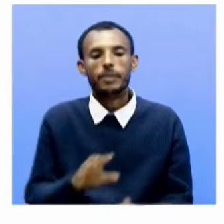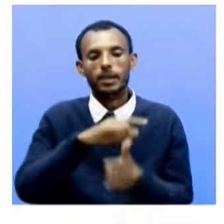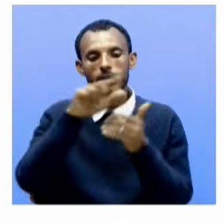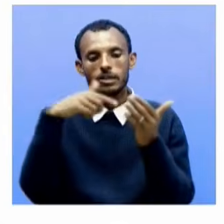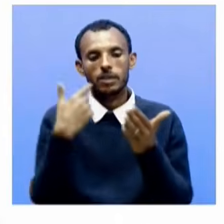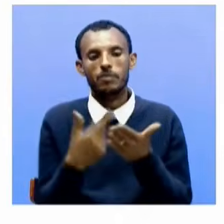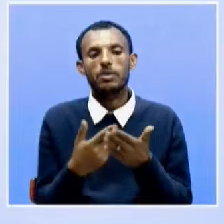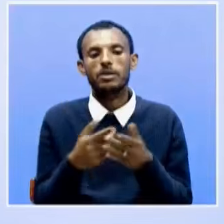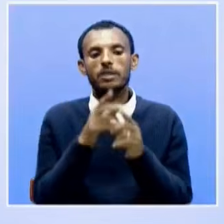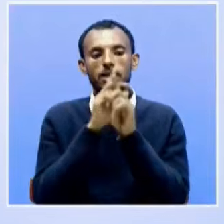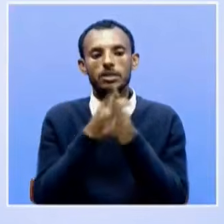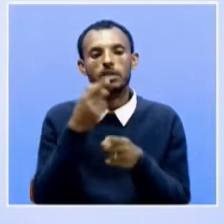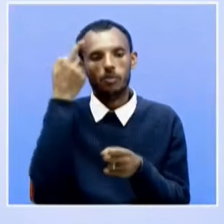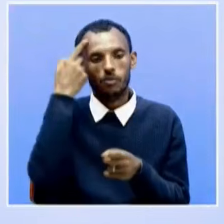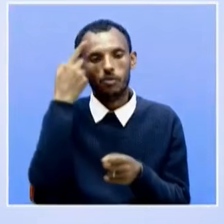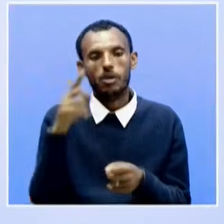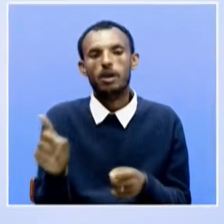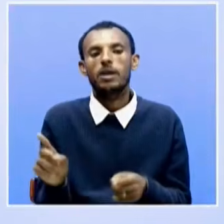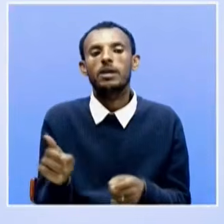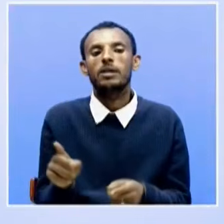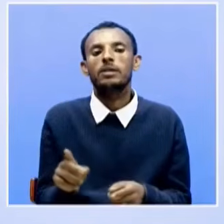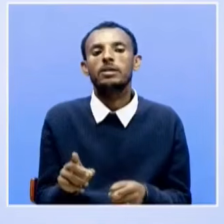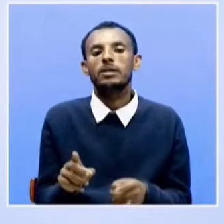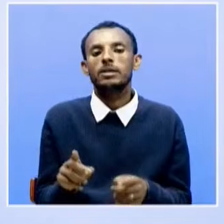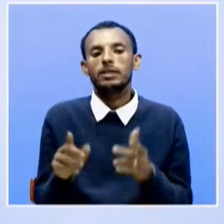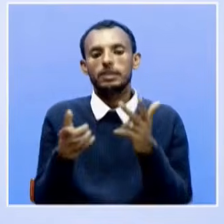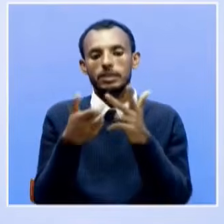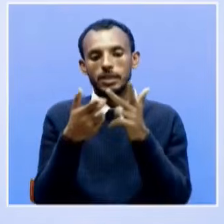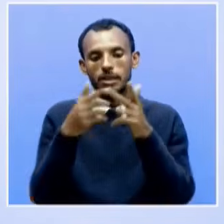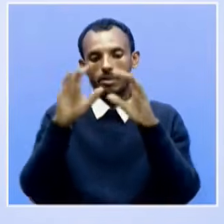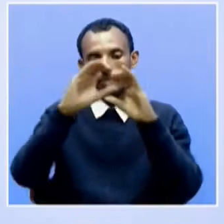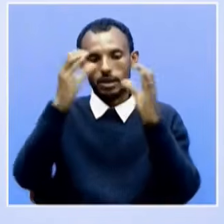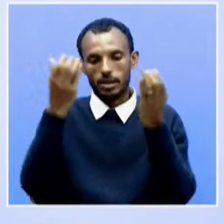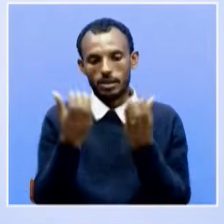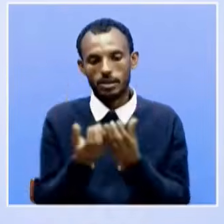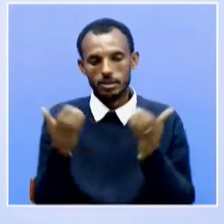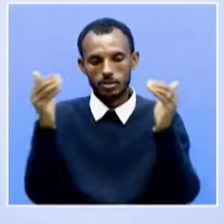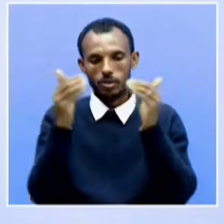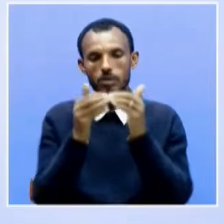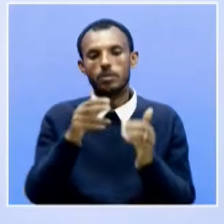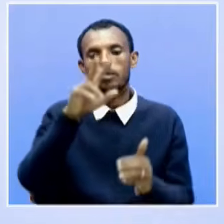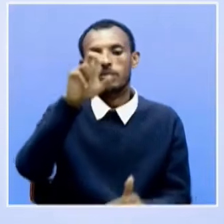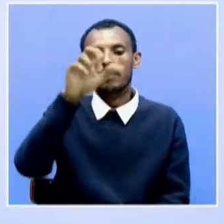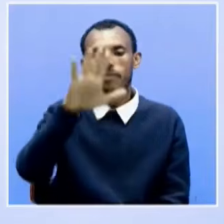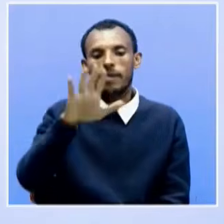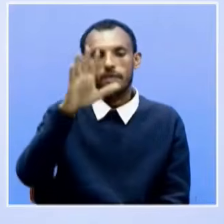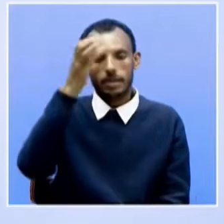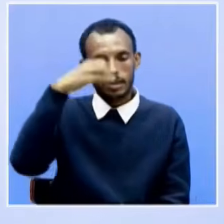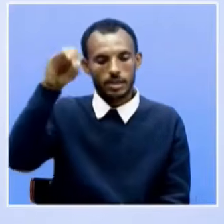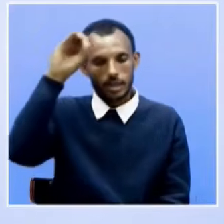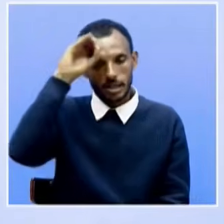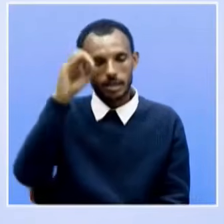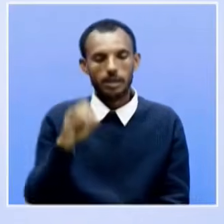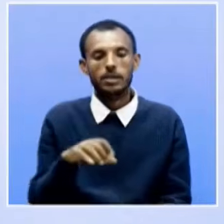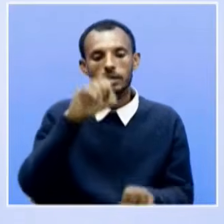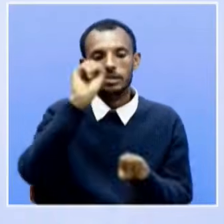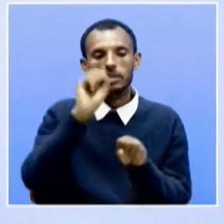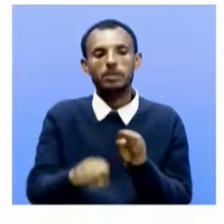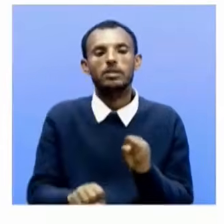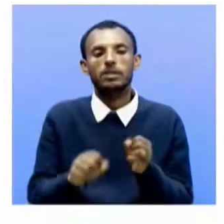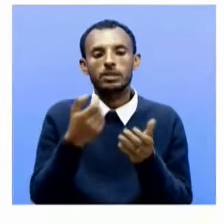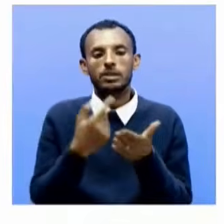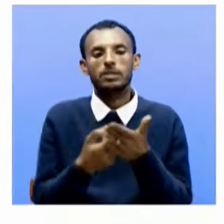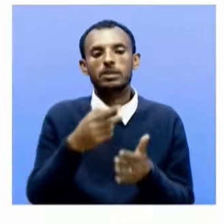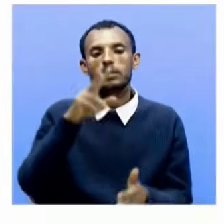Therefore, the answer for the third part is 25 degree, right? So this